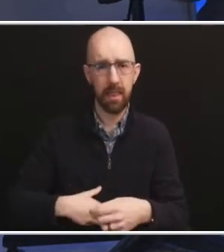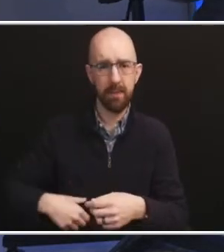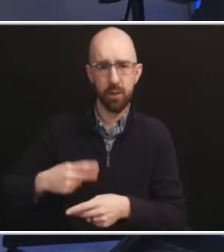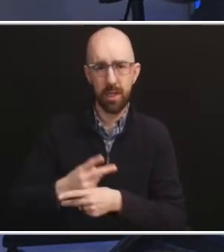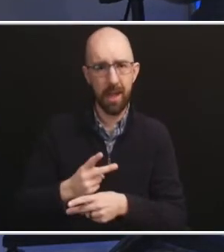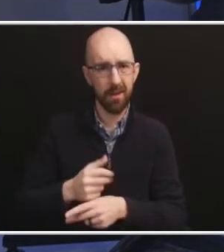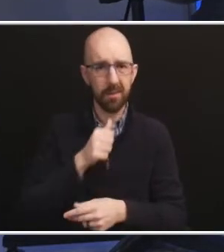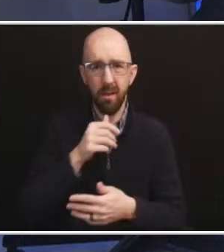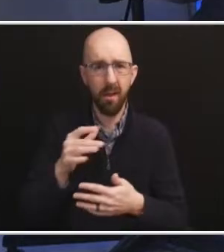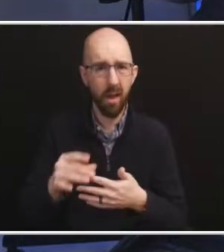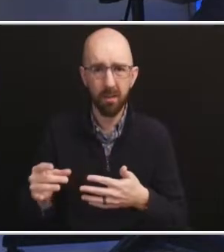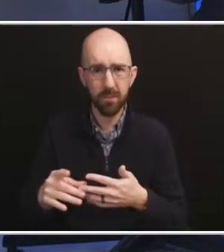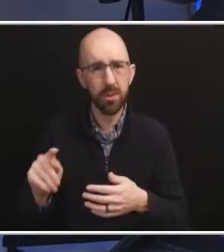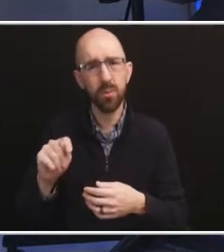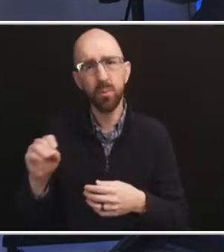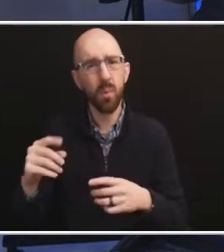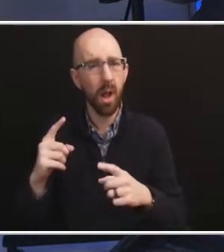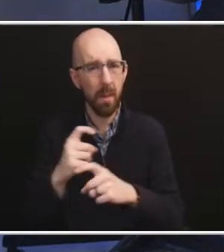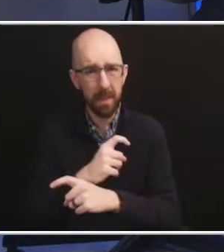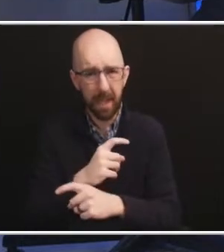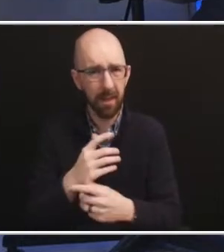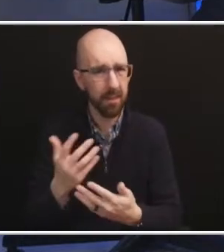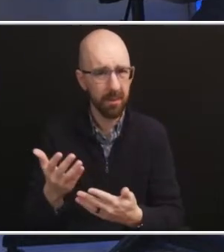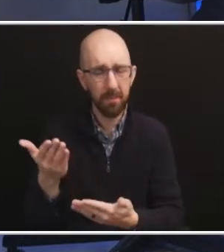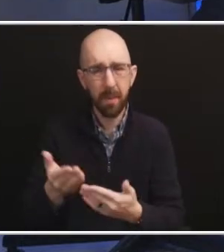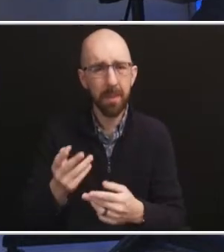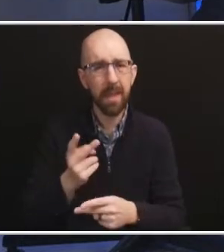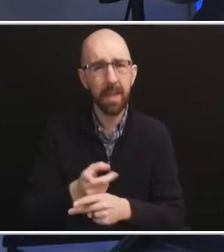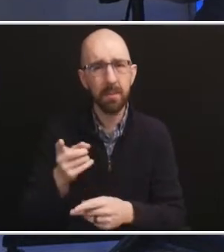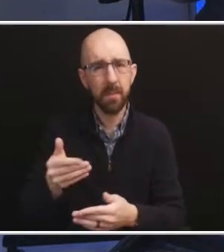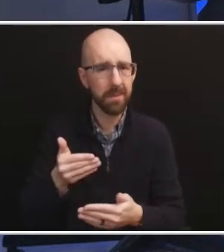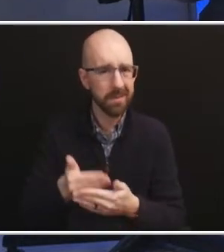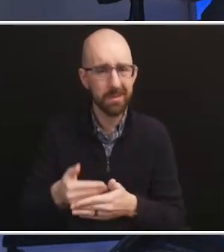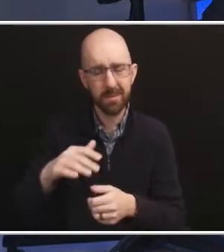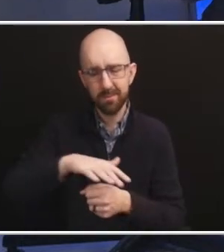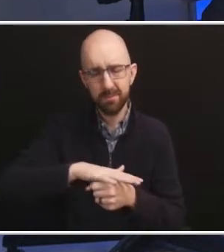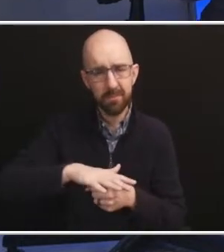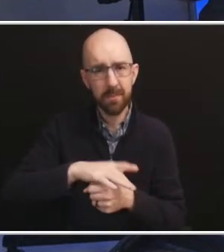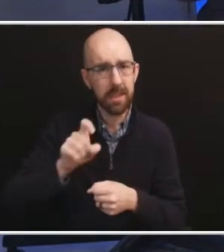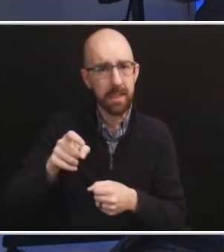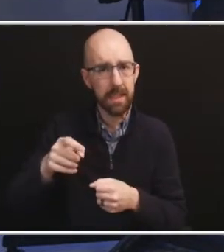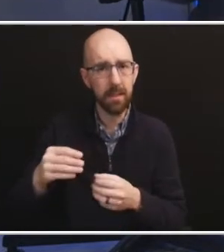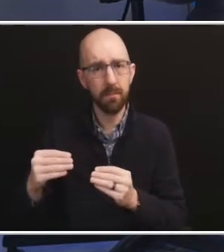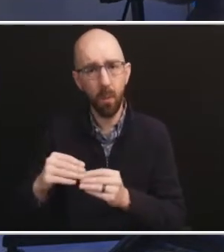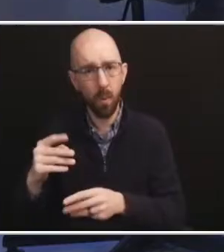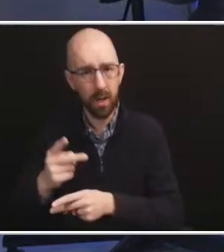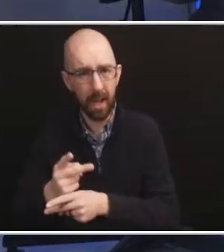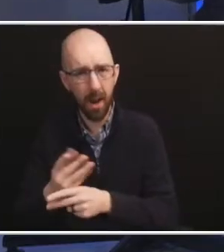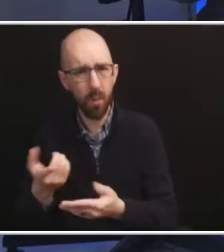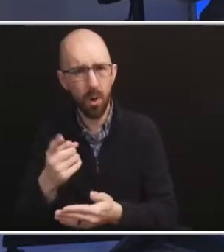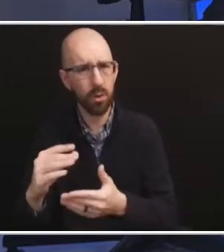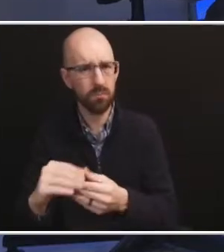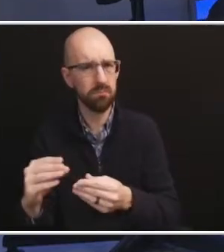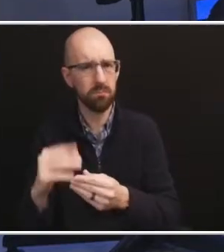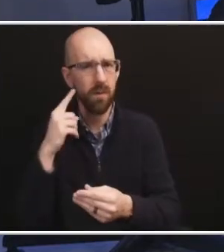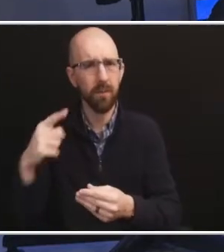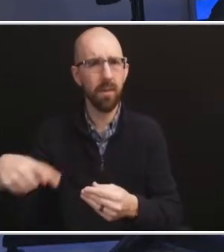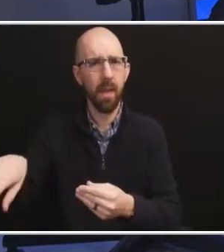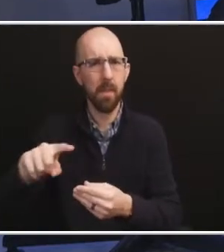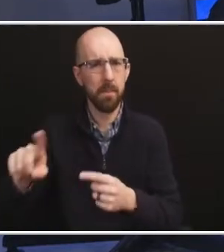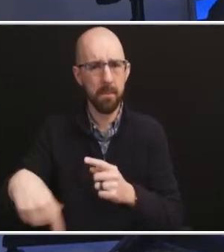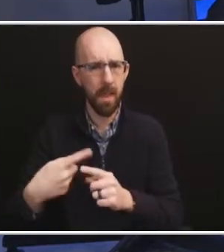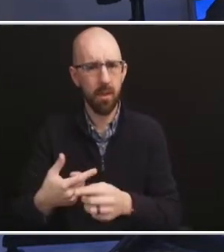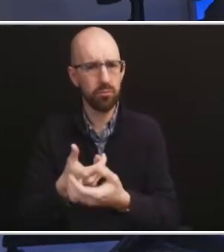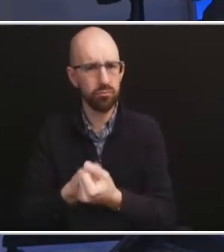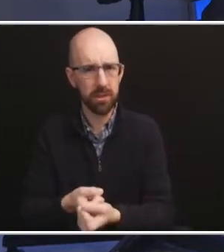too complicated, that might keep them close to home, but maybe they need that higher level of care? What do you say to them about trusting to move